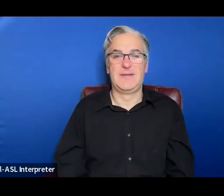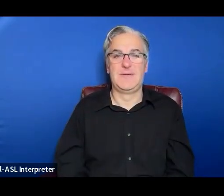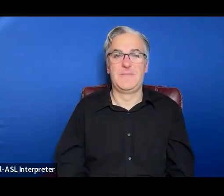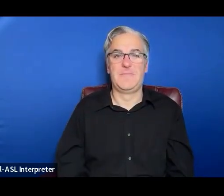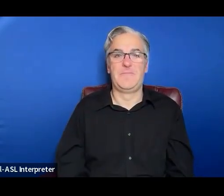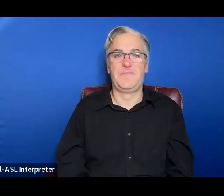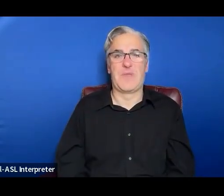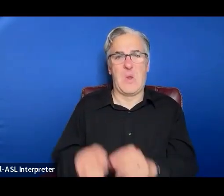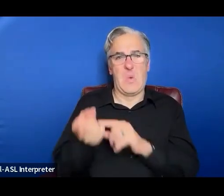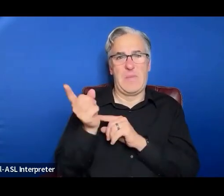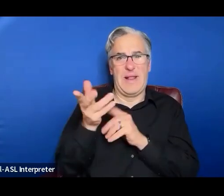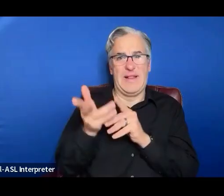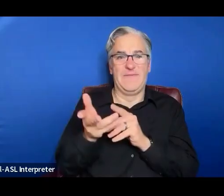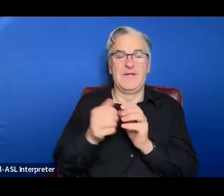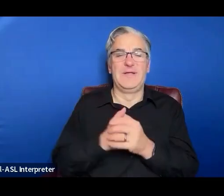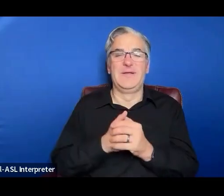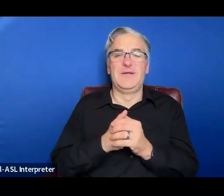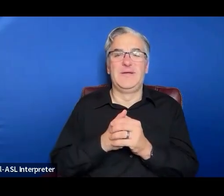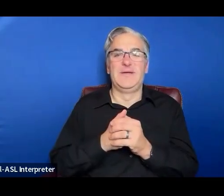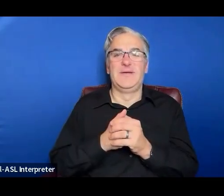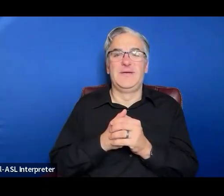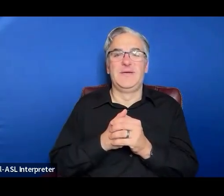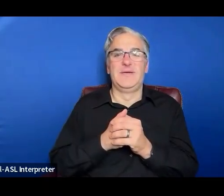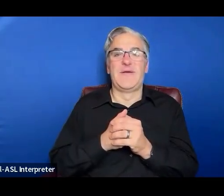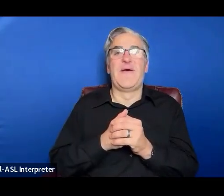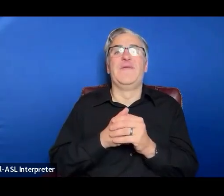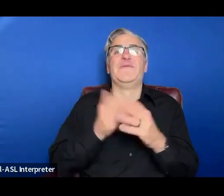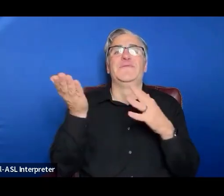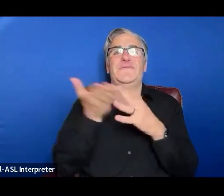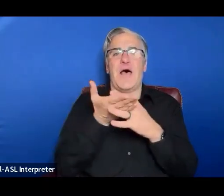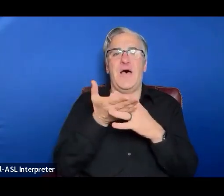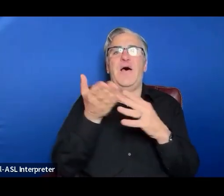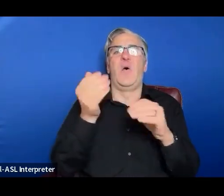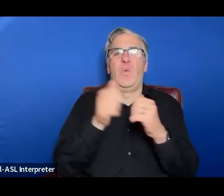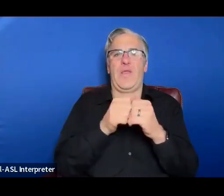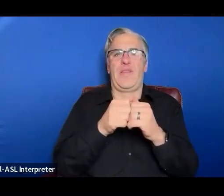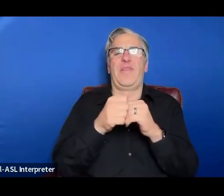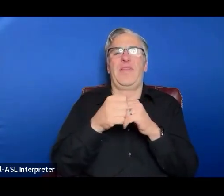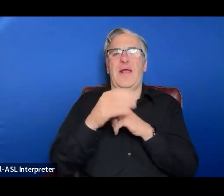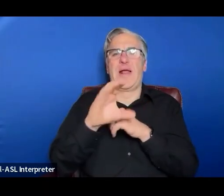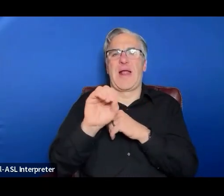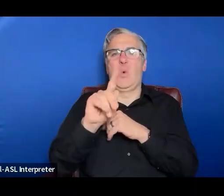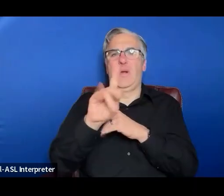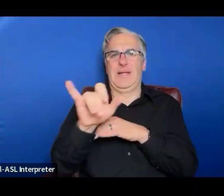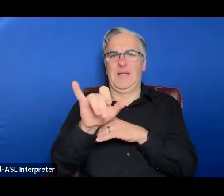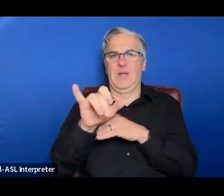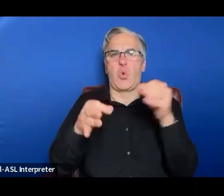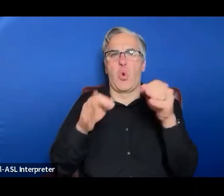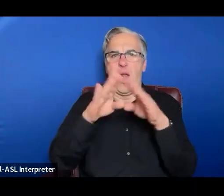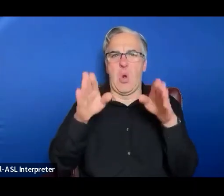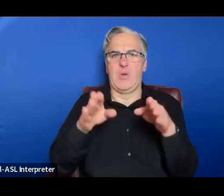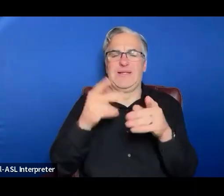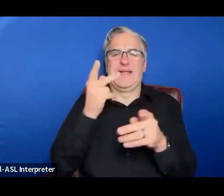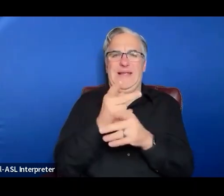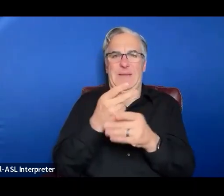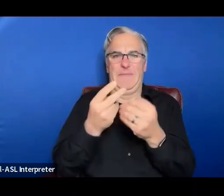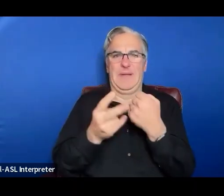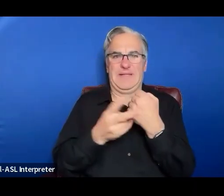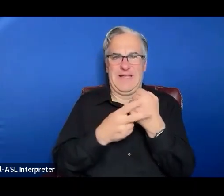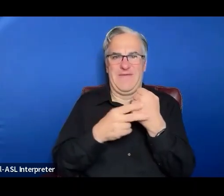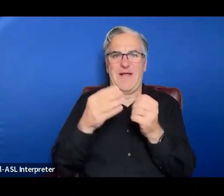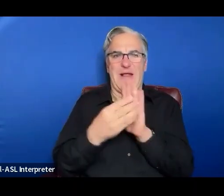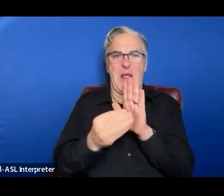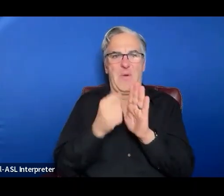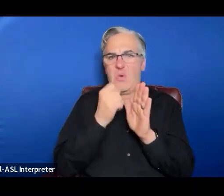And we have 1 minute left. File it with the county courthouse, keep a copy. Don't lose it. You